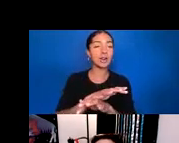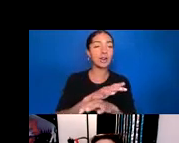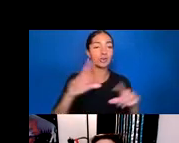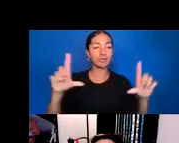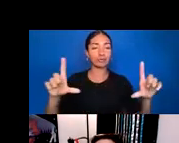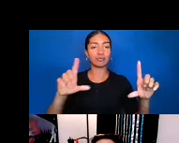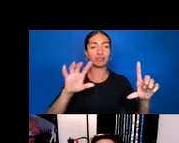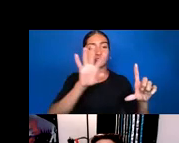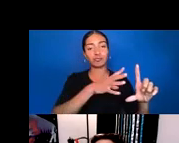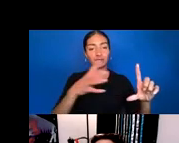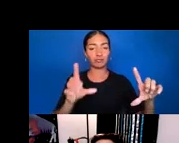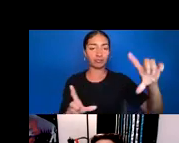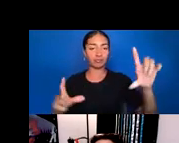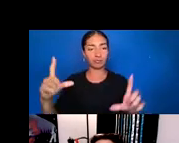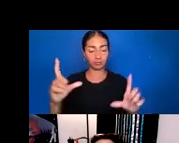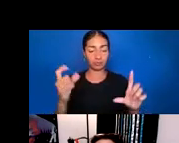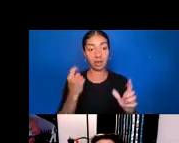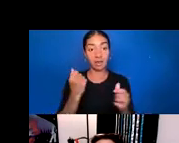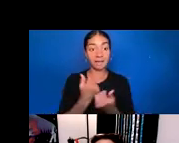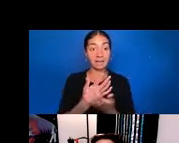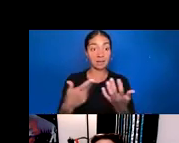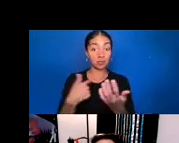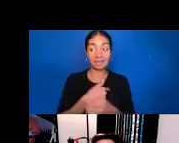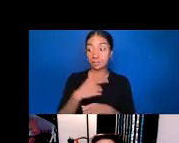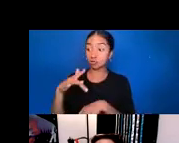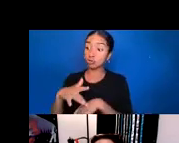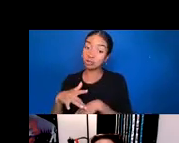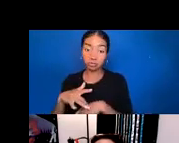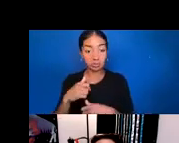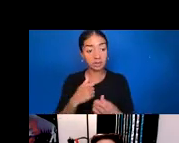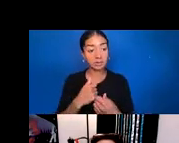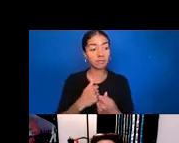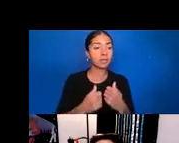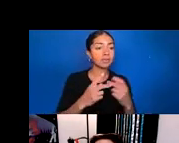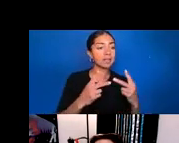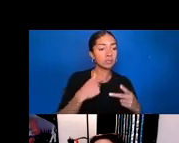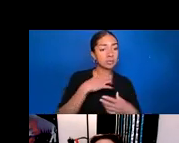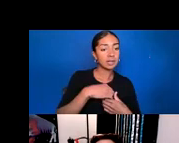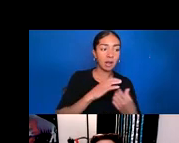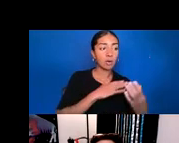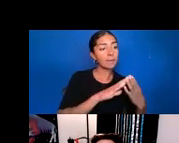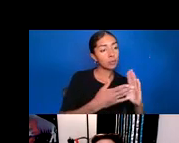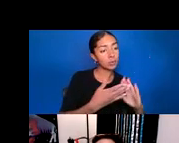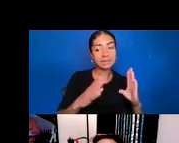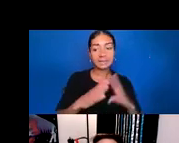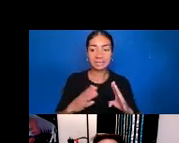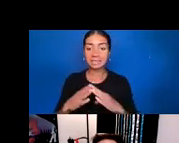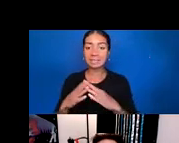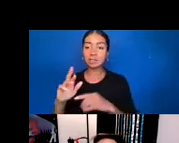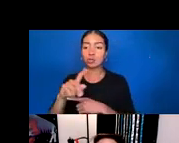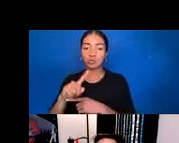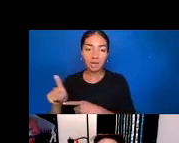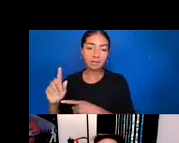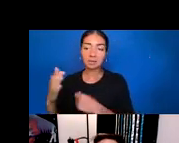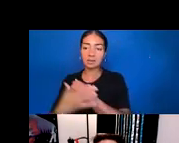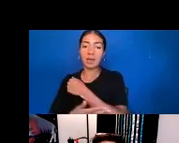everything we are in, our community, our city, our reservation, our county, our